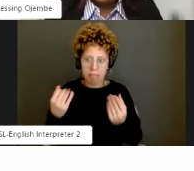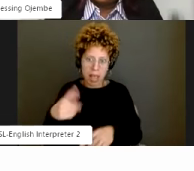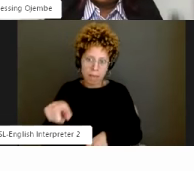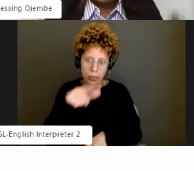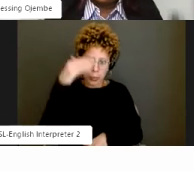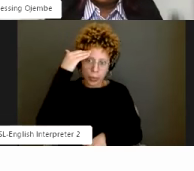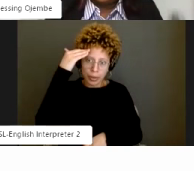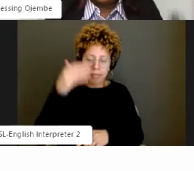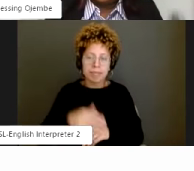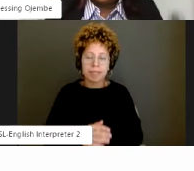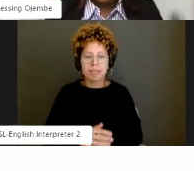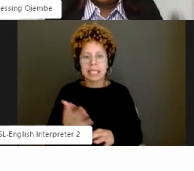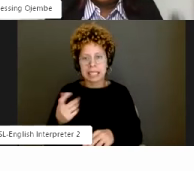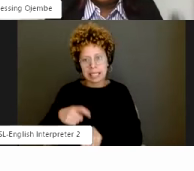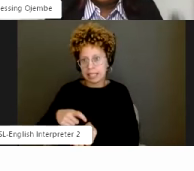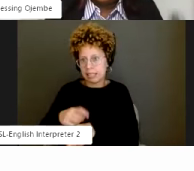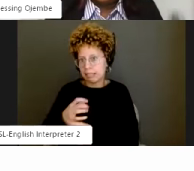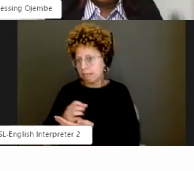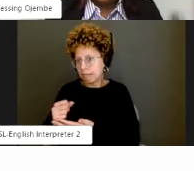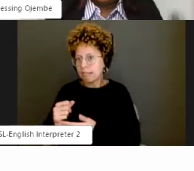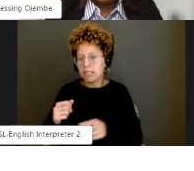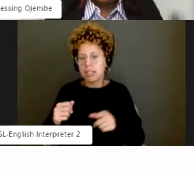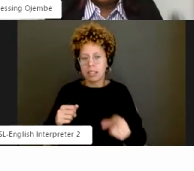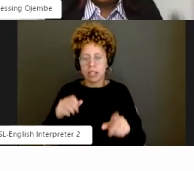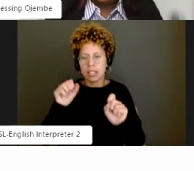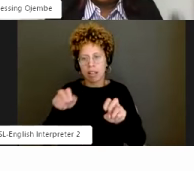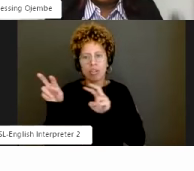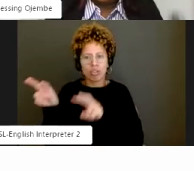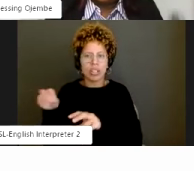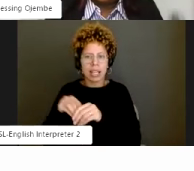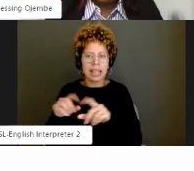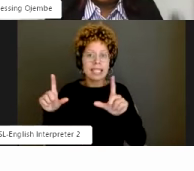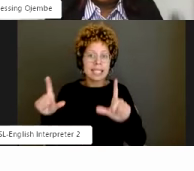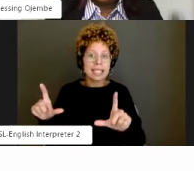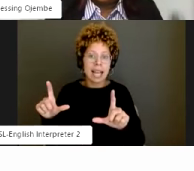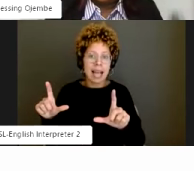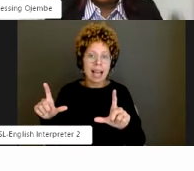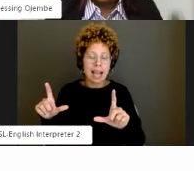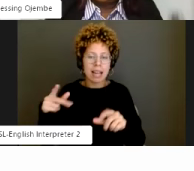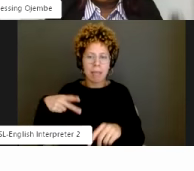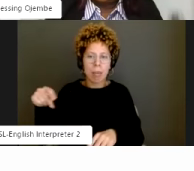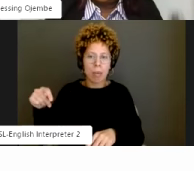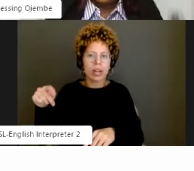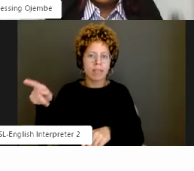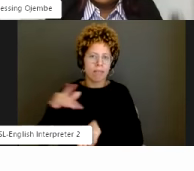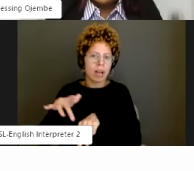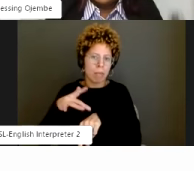going to, people can refer to these slides in the slide deck that will be available when it's posted